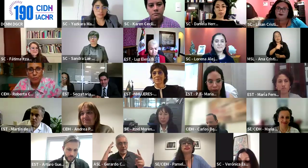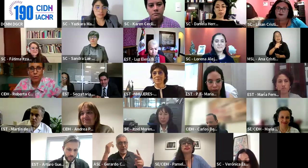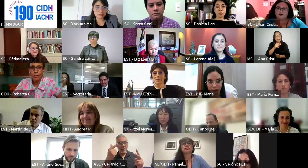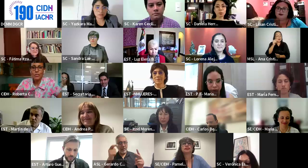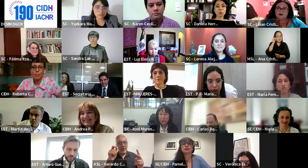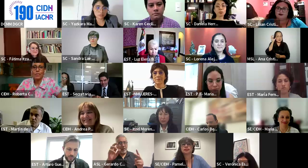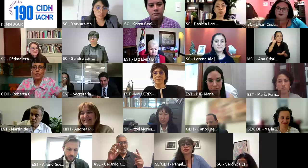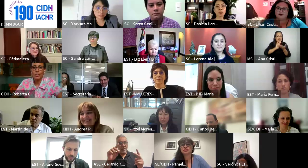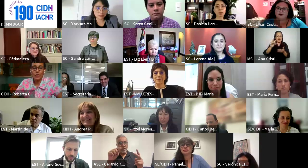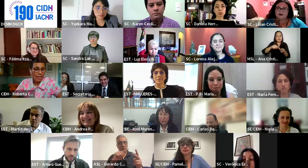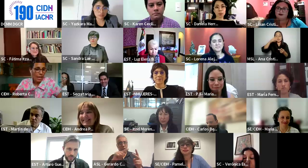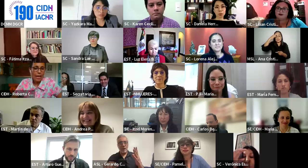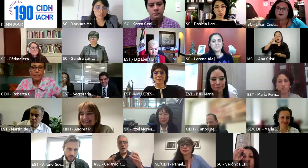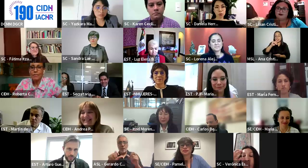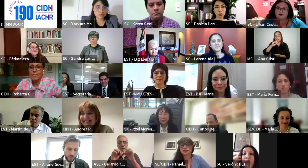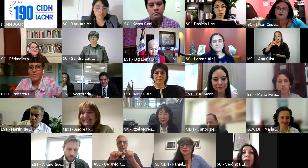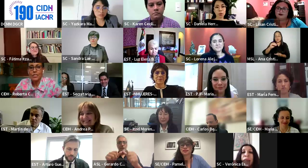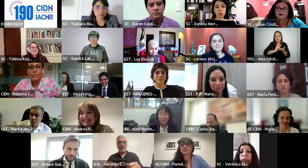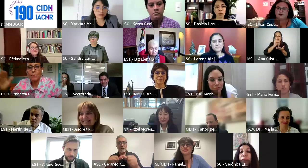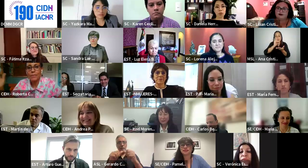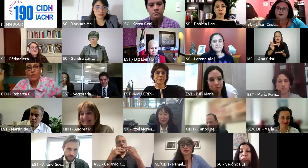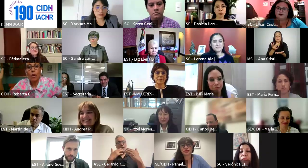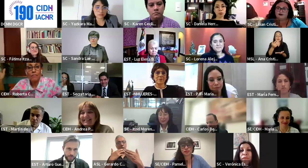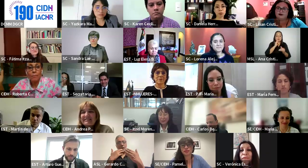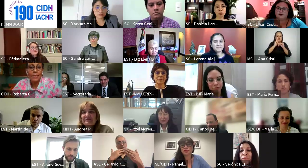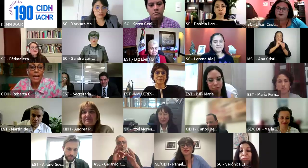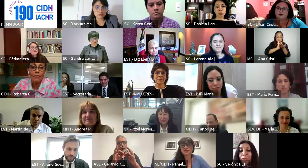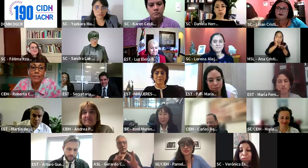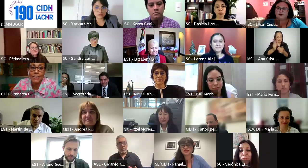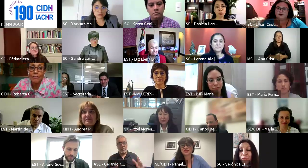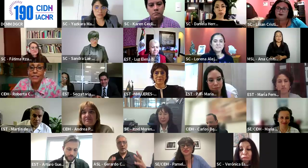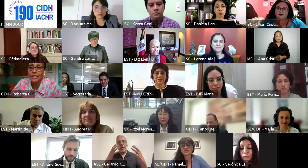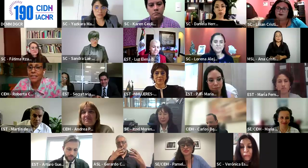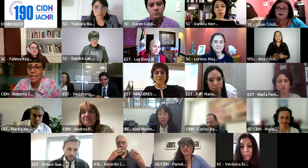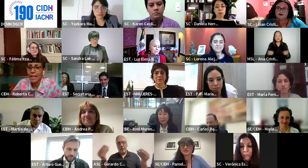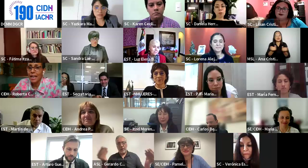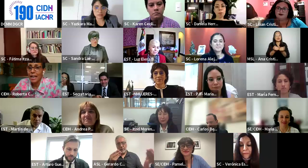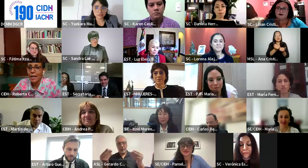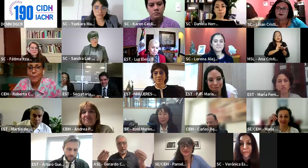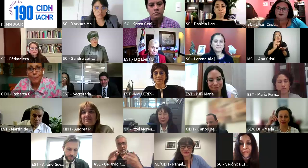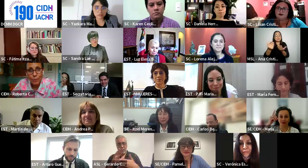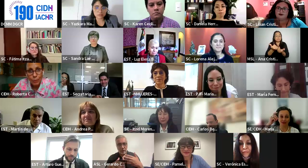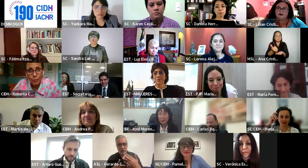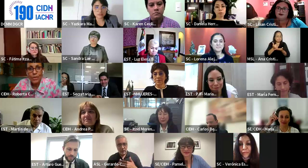you very much for your interpretation and facilitation of this meeting. So everybody have a good evening.